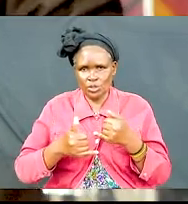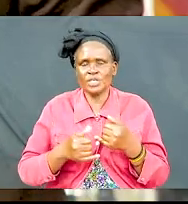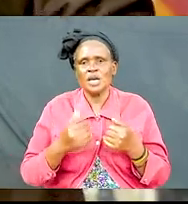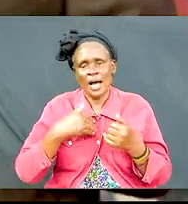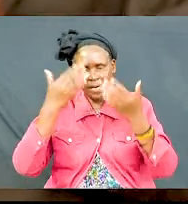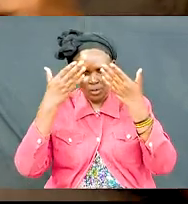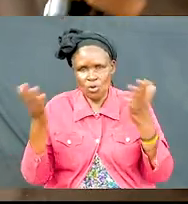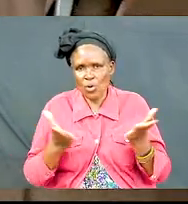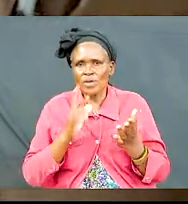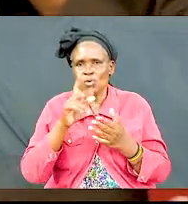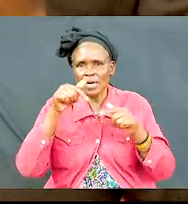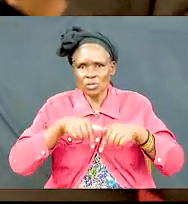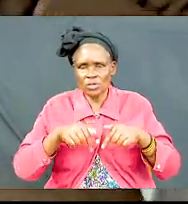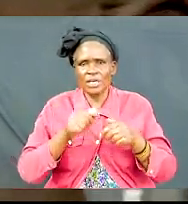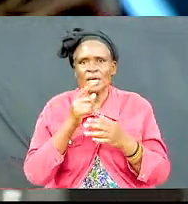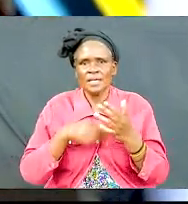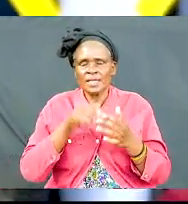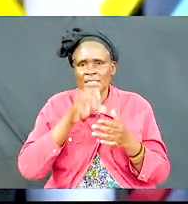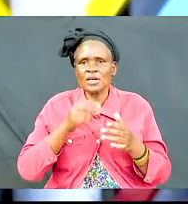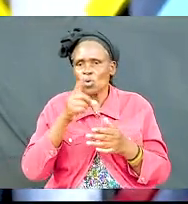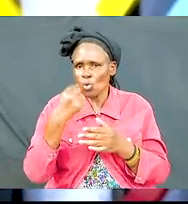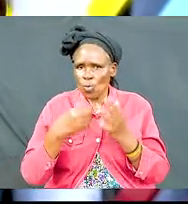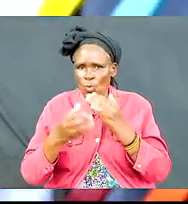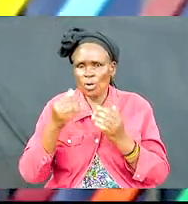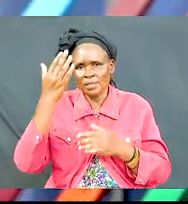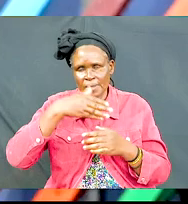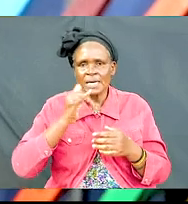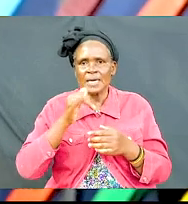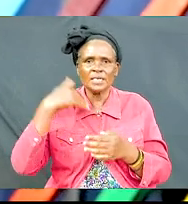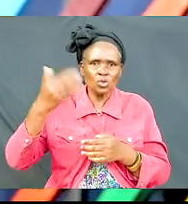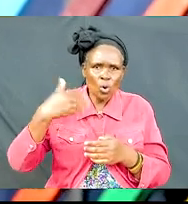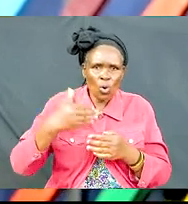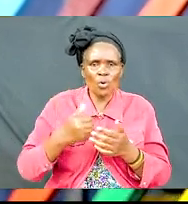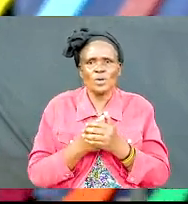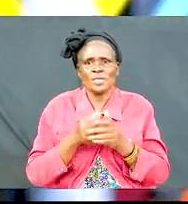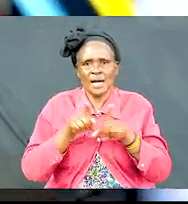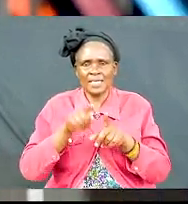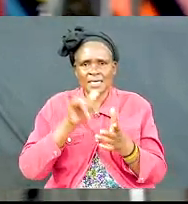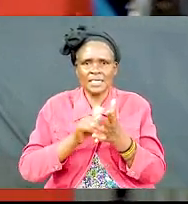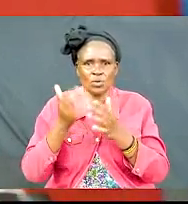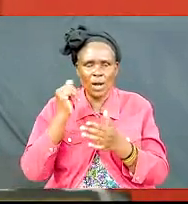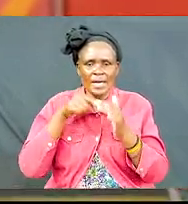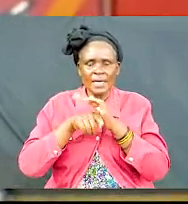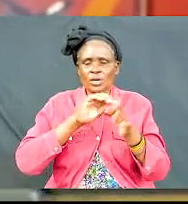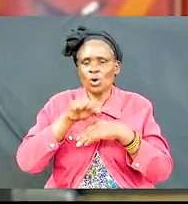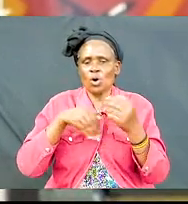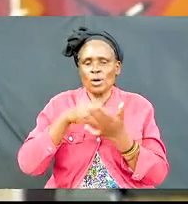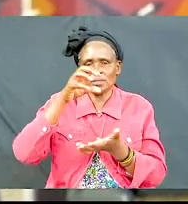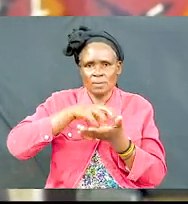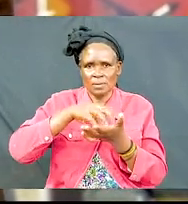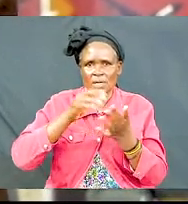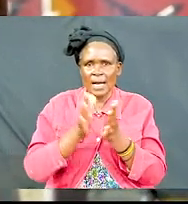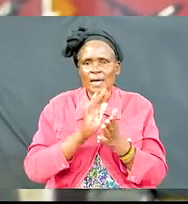today. The same God who was present is always next to us in all the situations and all